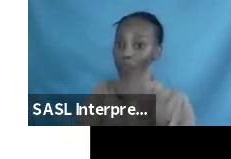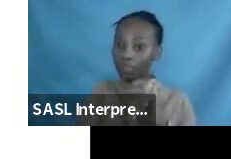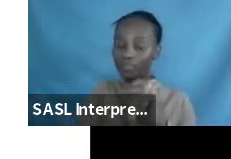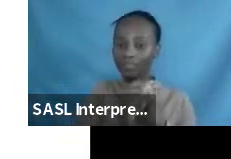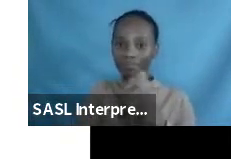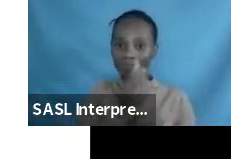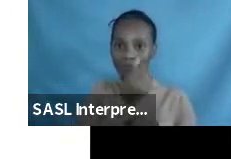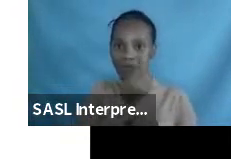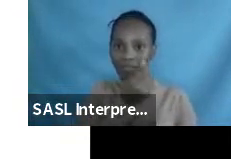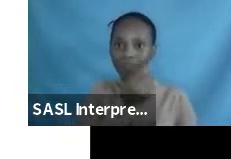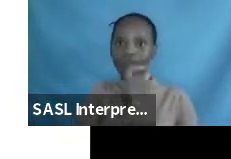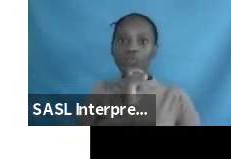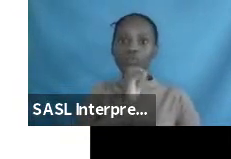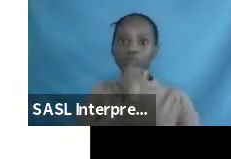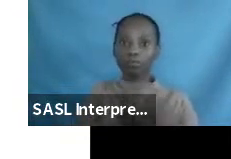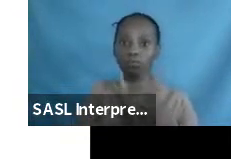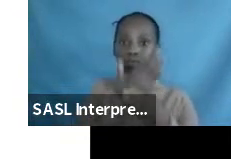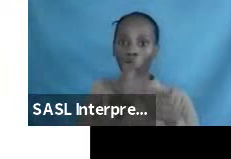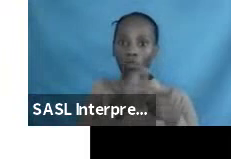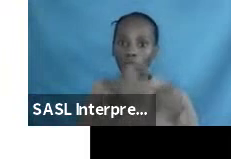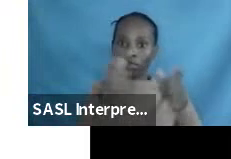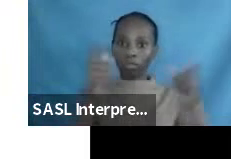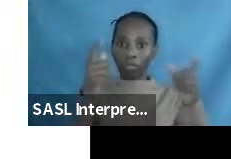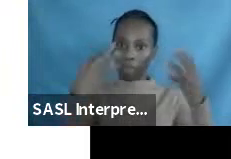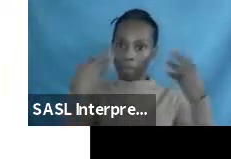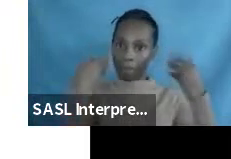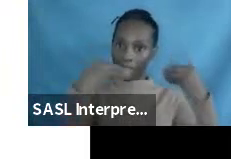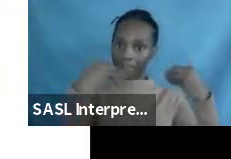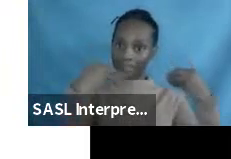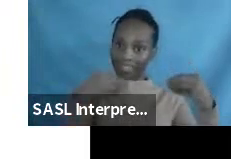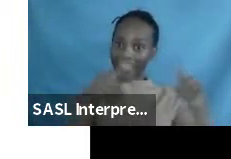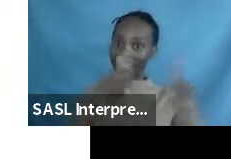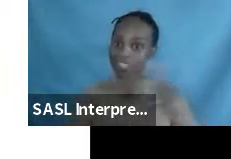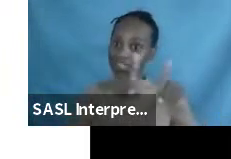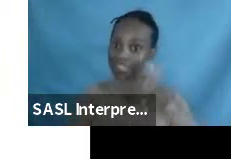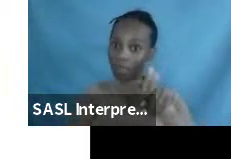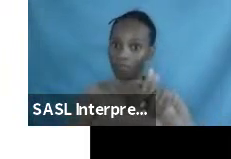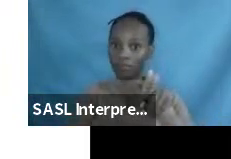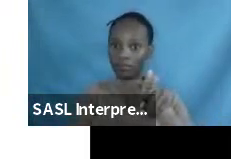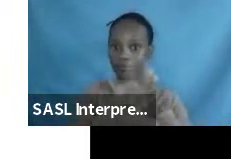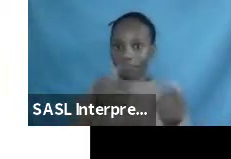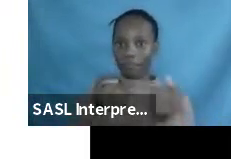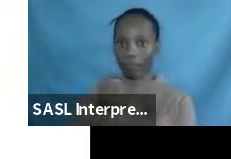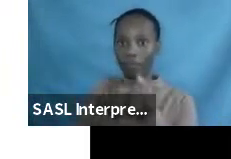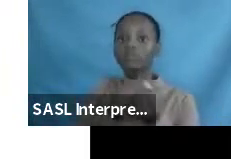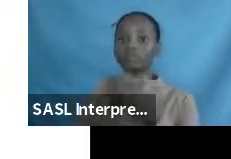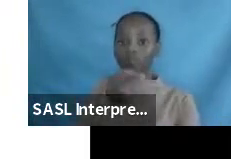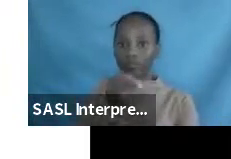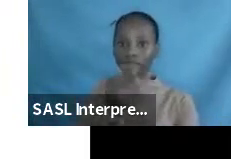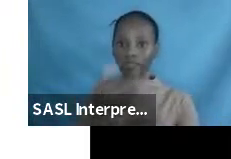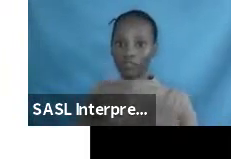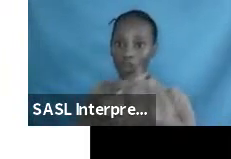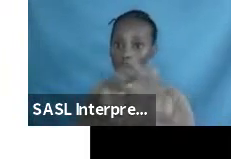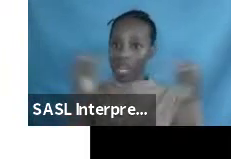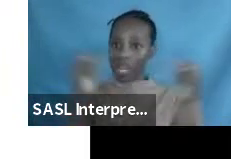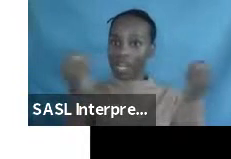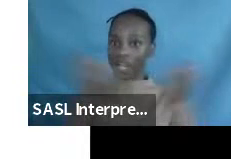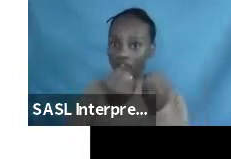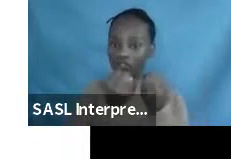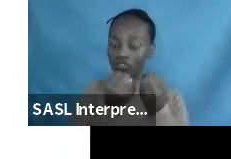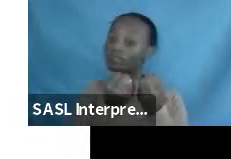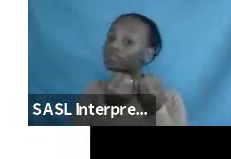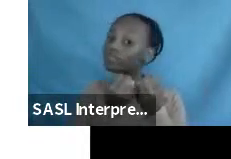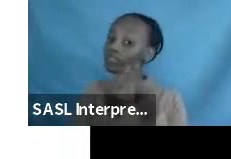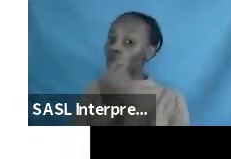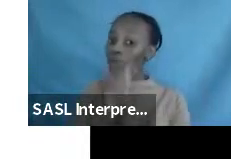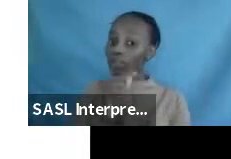and contribute to the fiscal and well-being of the nation states by diverting it into the efforts to protect their